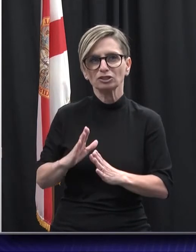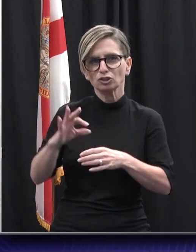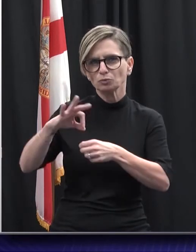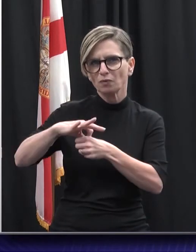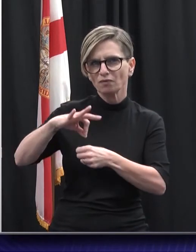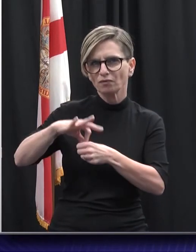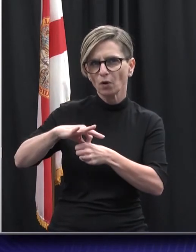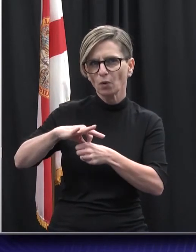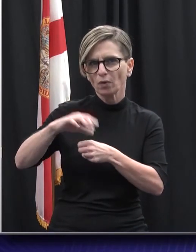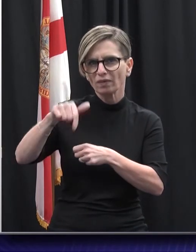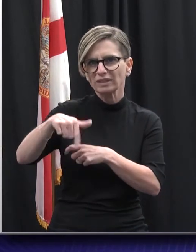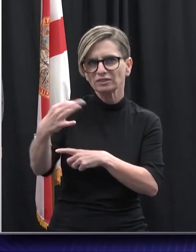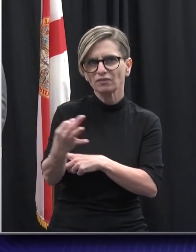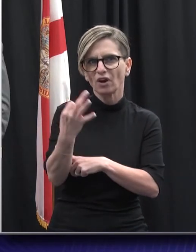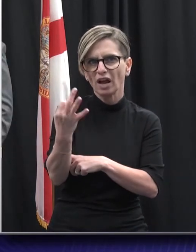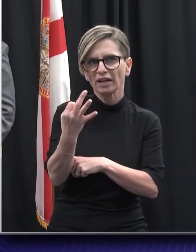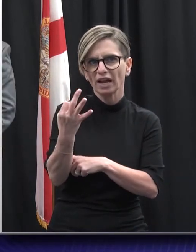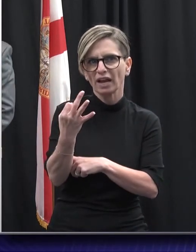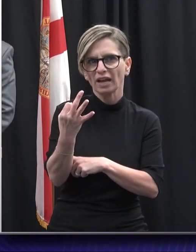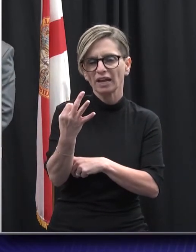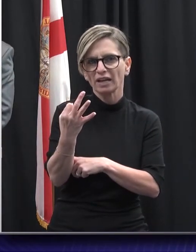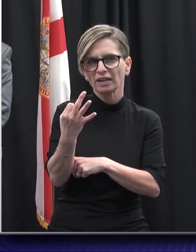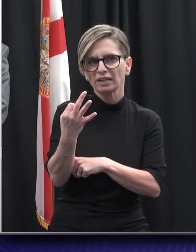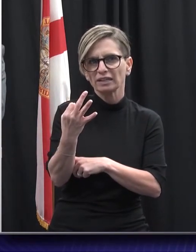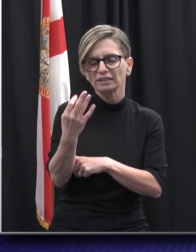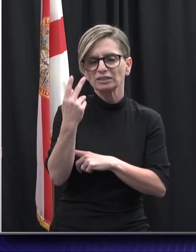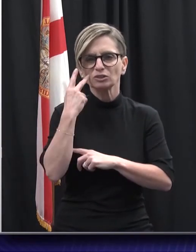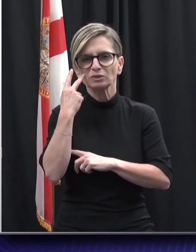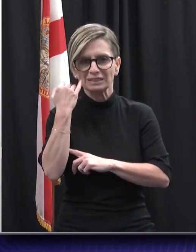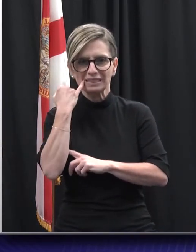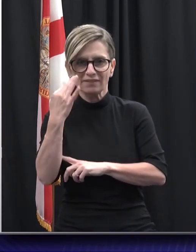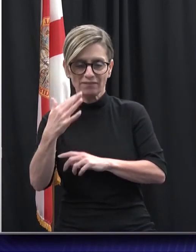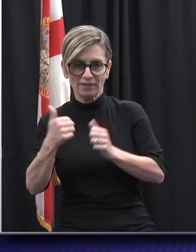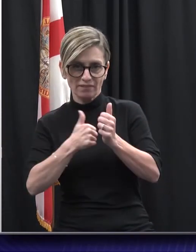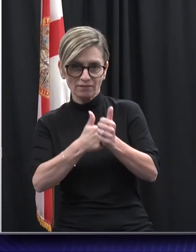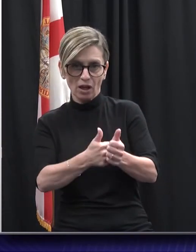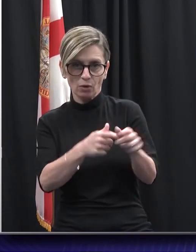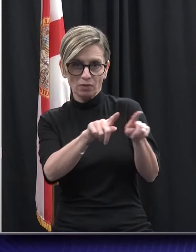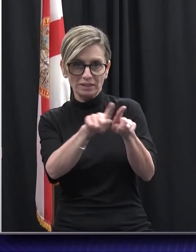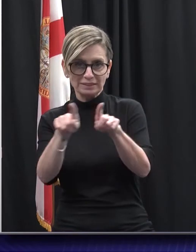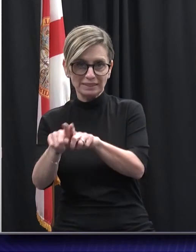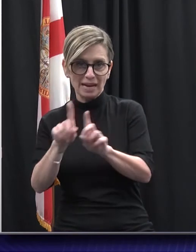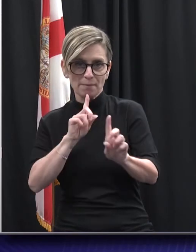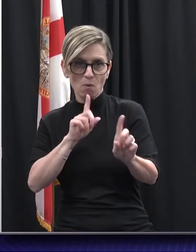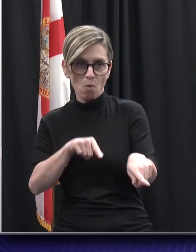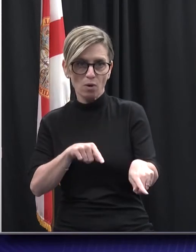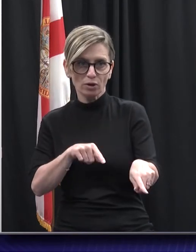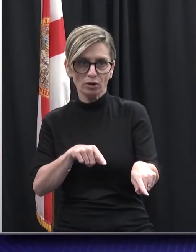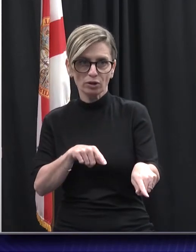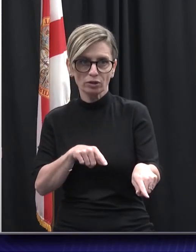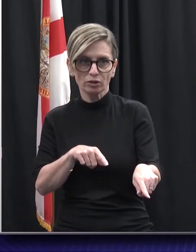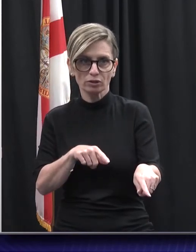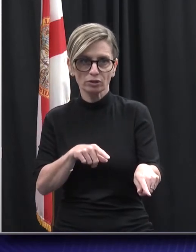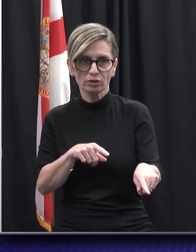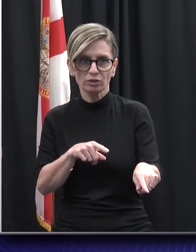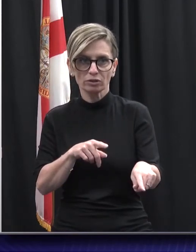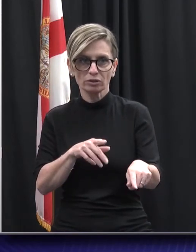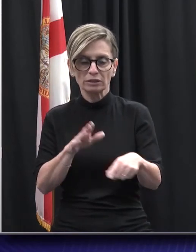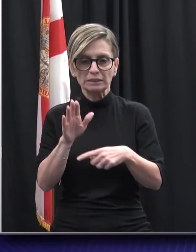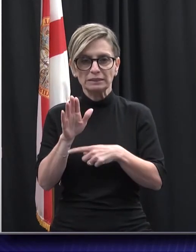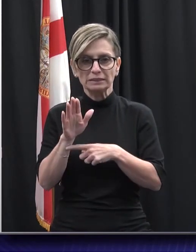correctly, Friday on a stay-at-home order. Are the St. Lucie County Commissioners going to do that kind of